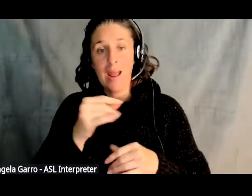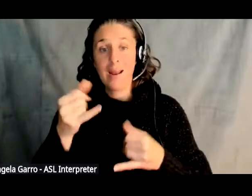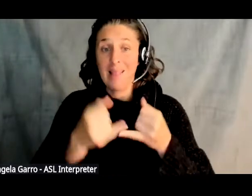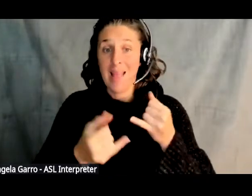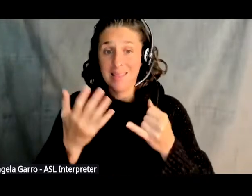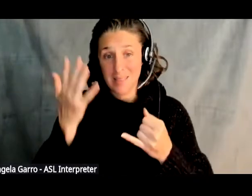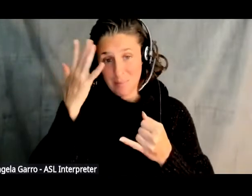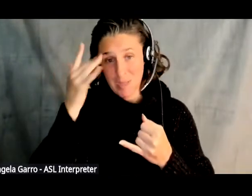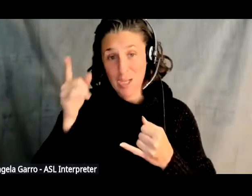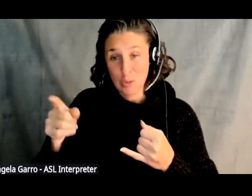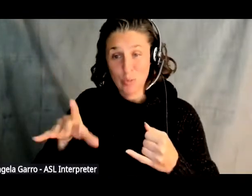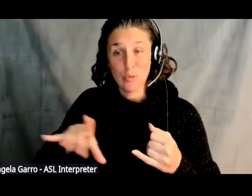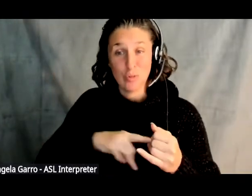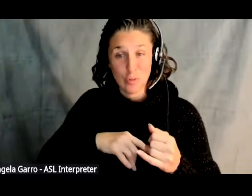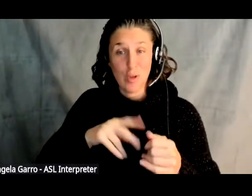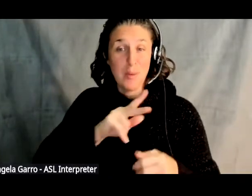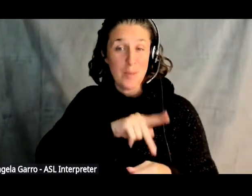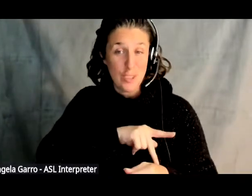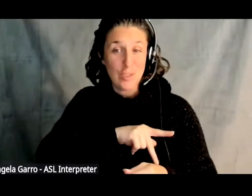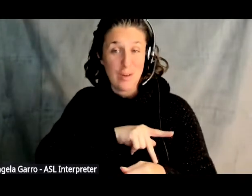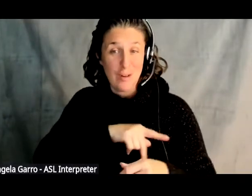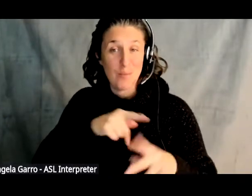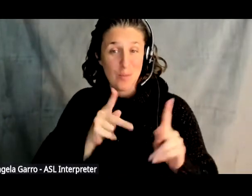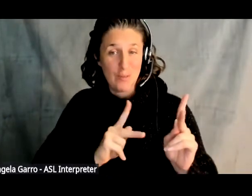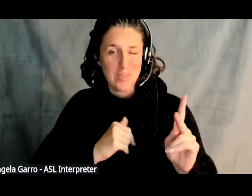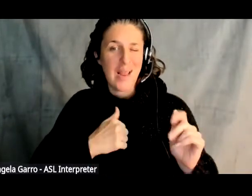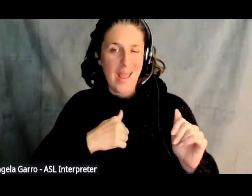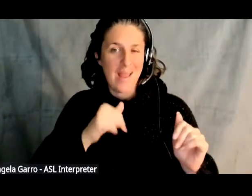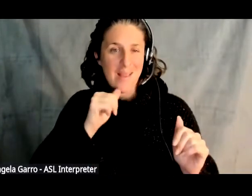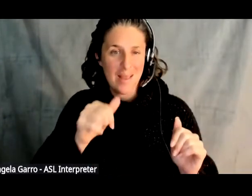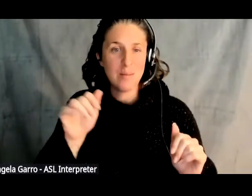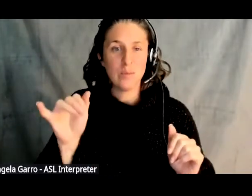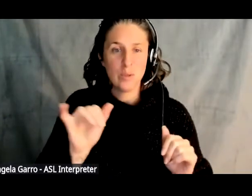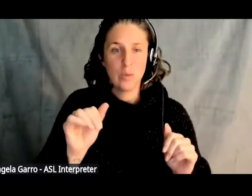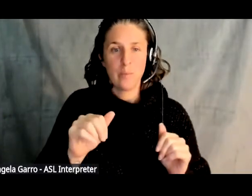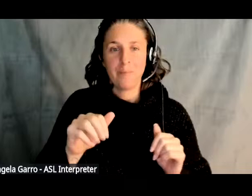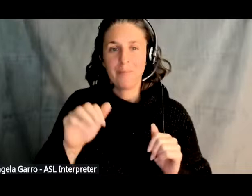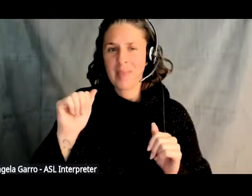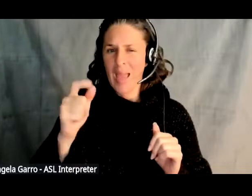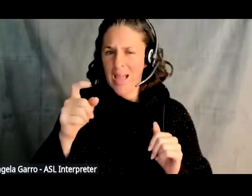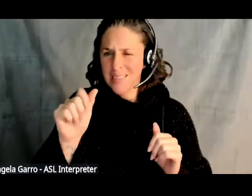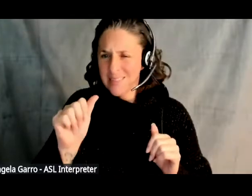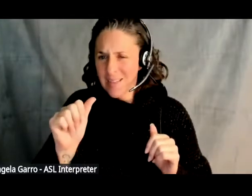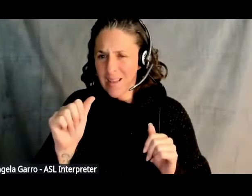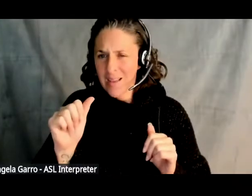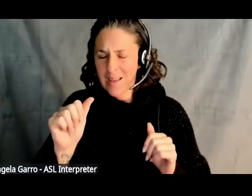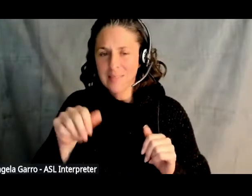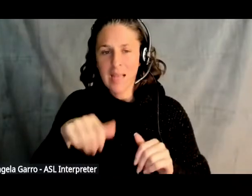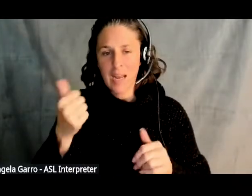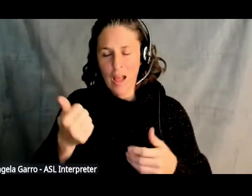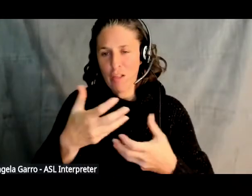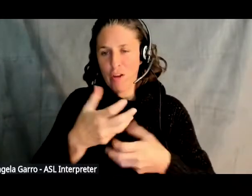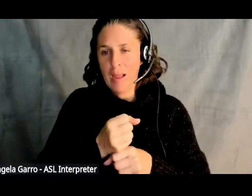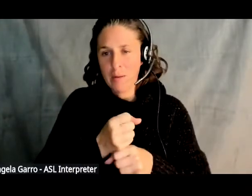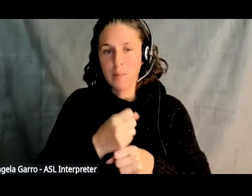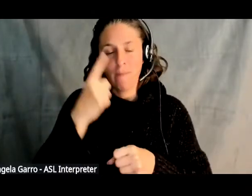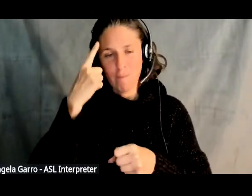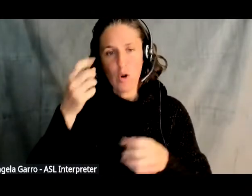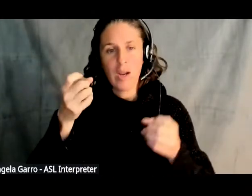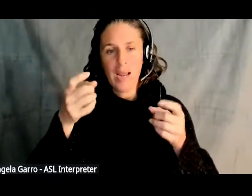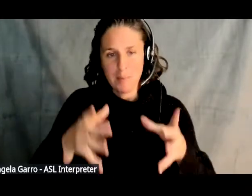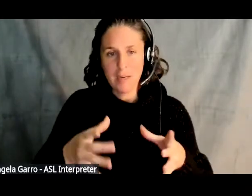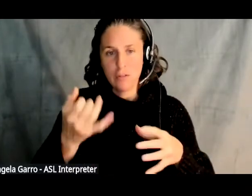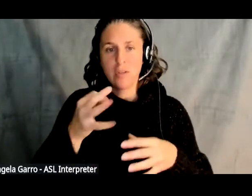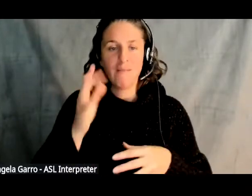you took a personal privilege, I am too. AXA, which is another acronym, but it's for Administrators of